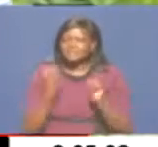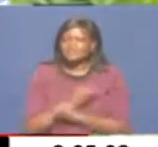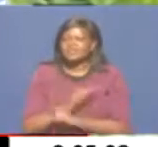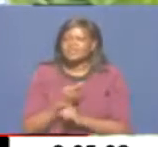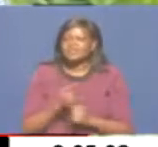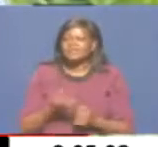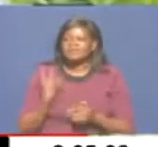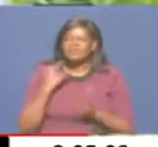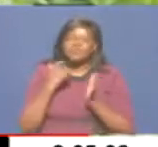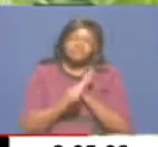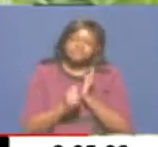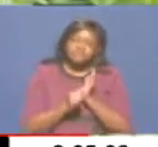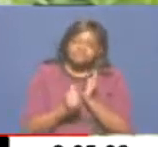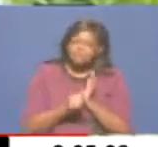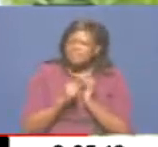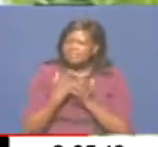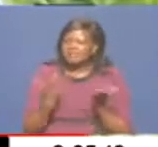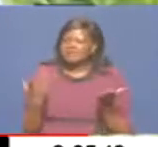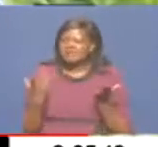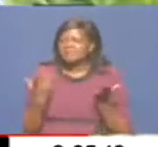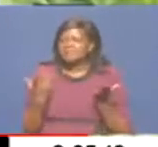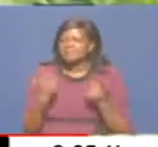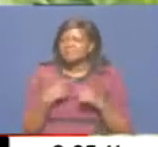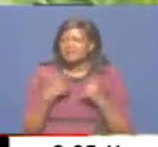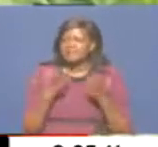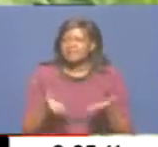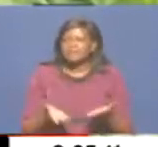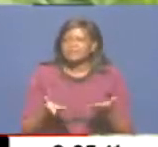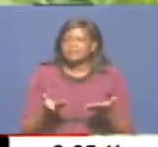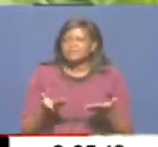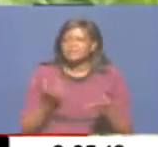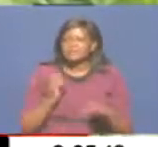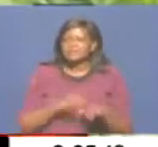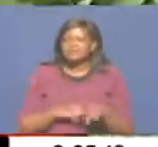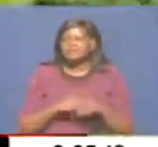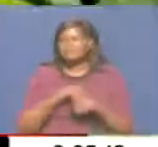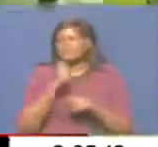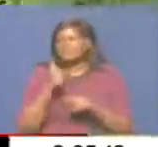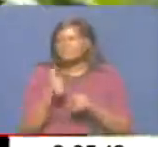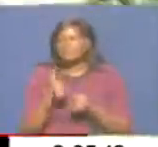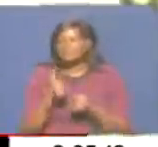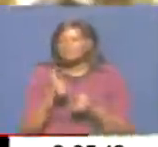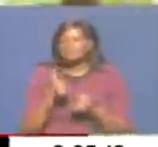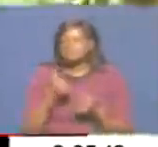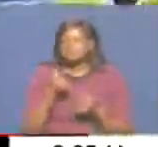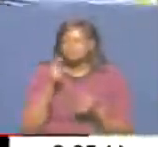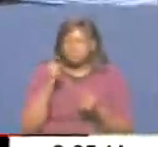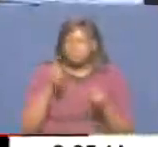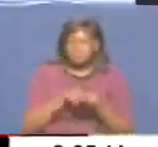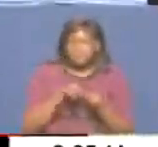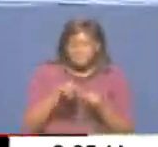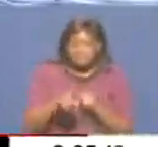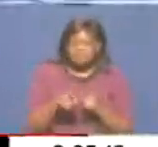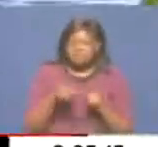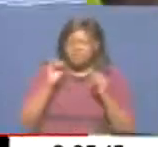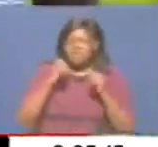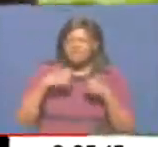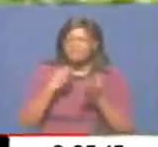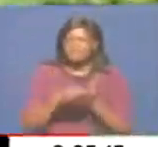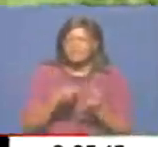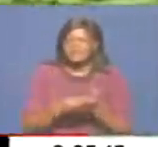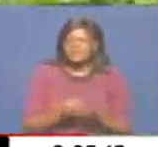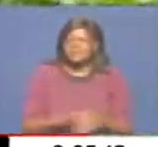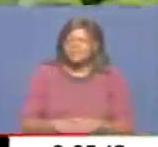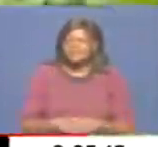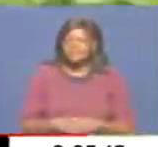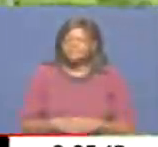yake au concentrate na cash crop. Lakini sasa ukiangalia cash crop sasa hizi ndio zinakupea pesa. The fact that he didn't have a farm of his